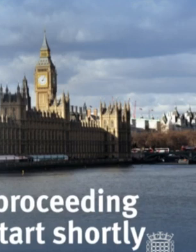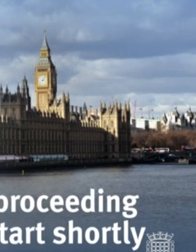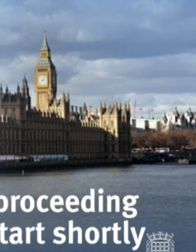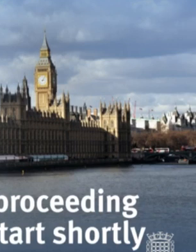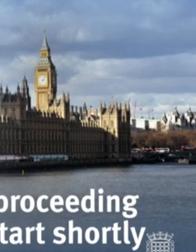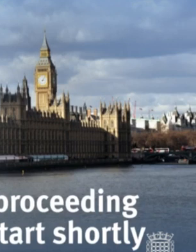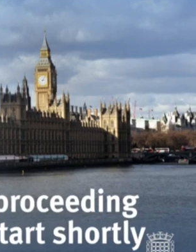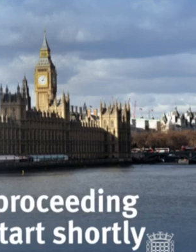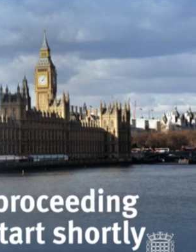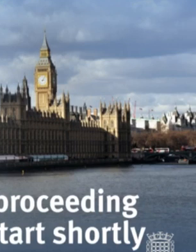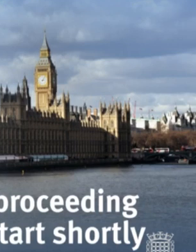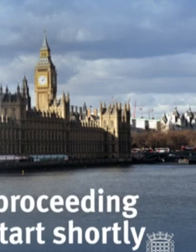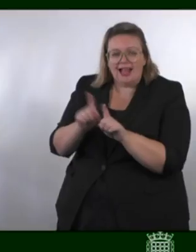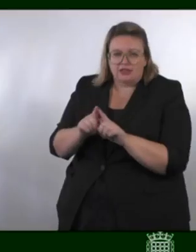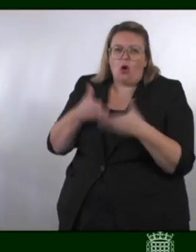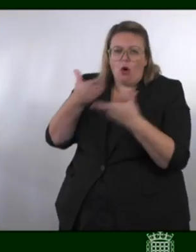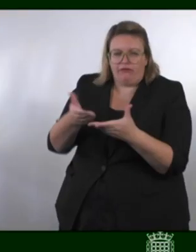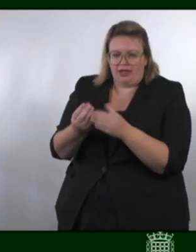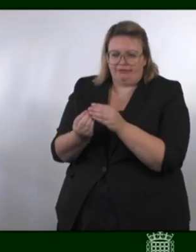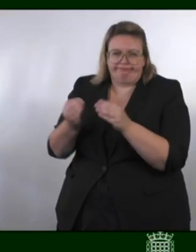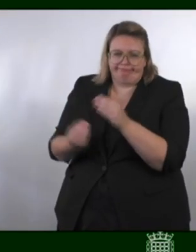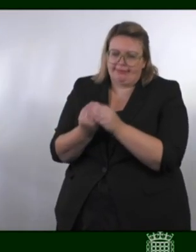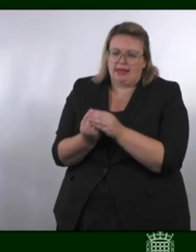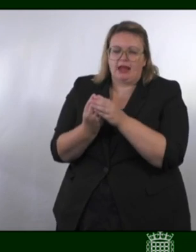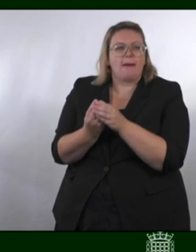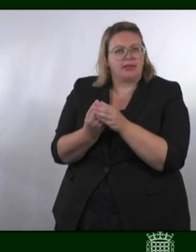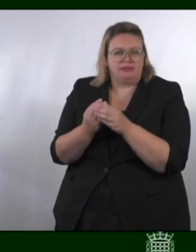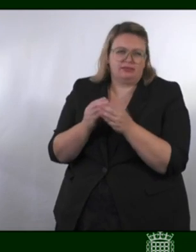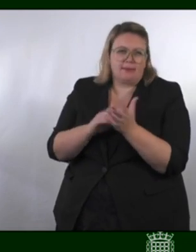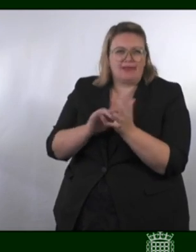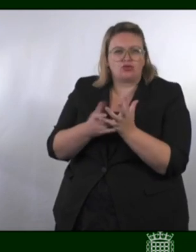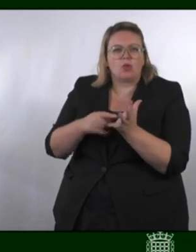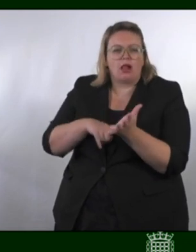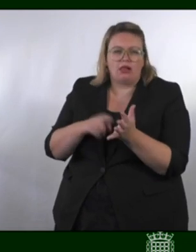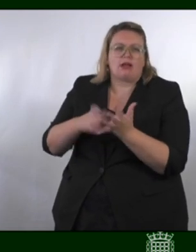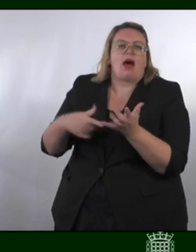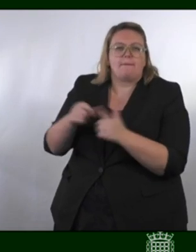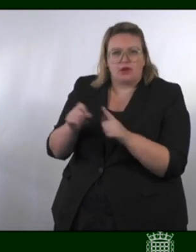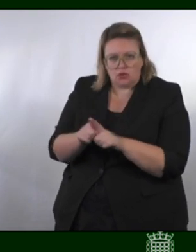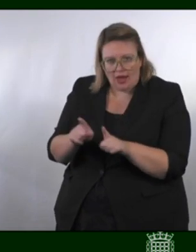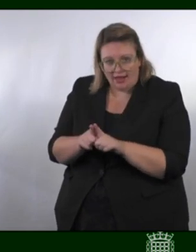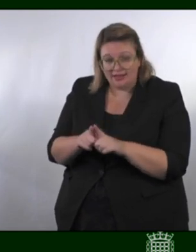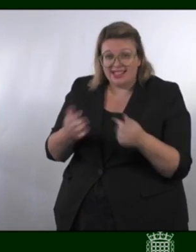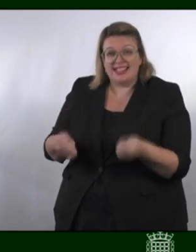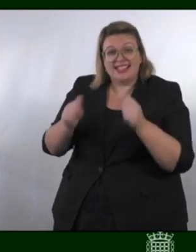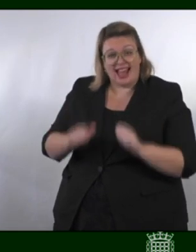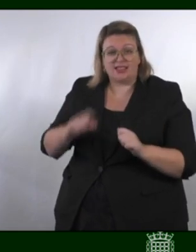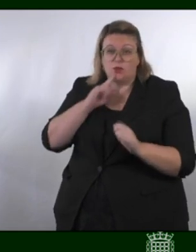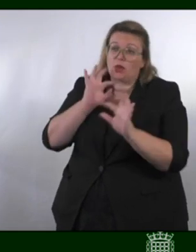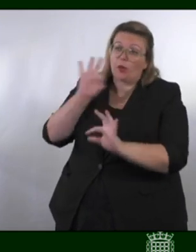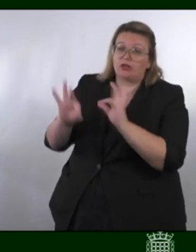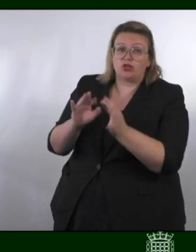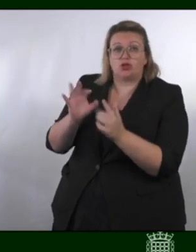The proceeding will start shortly. So, that's the end of the questions. We're now moving on to questions to the Prime Minister.